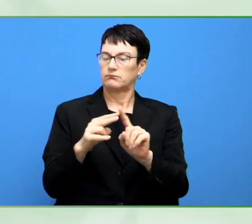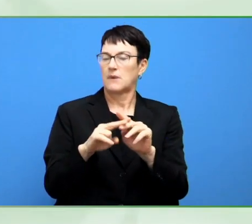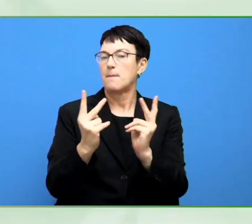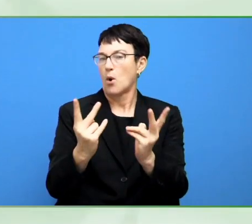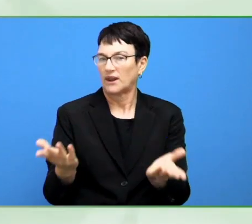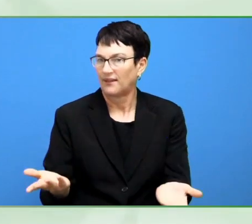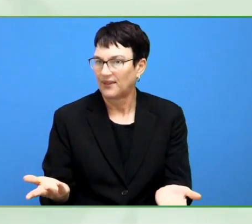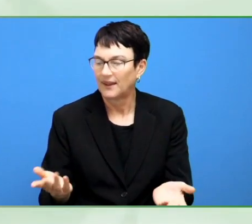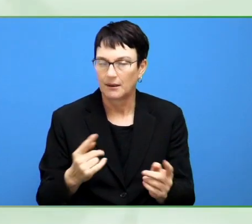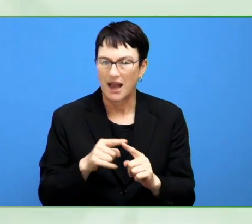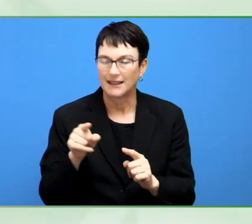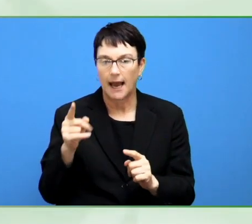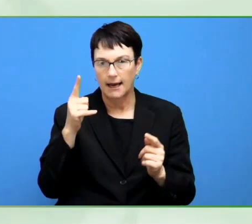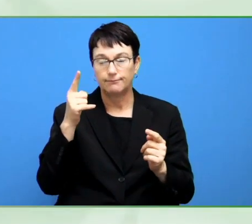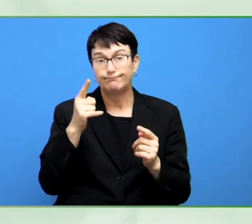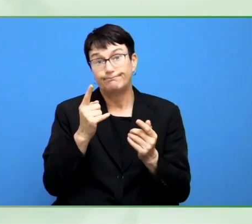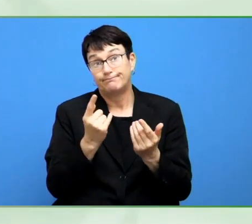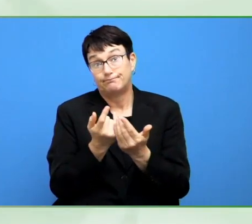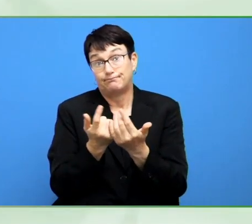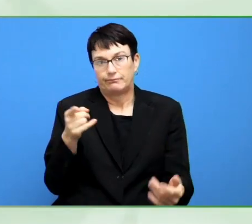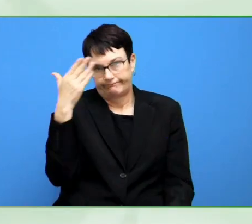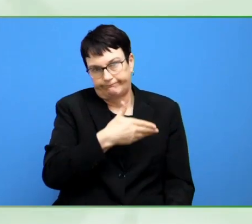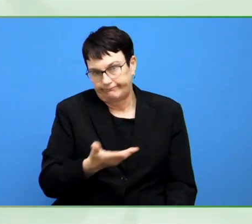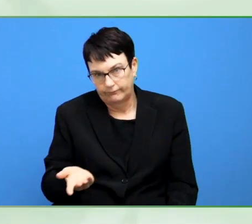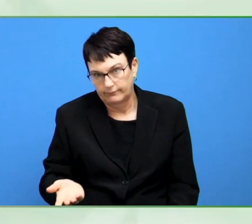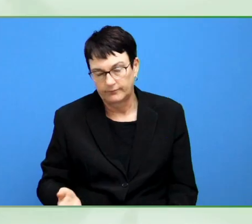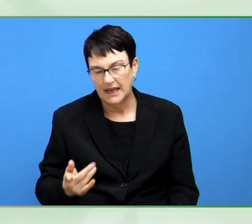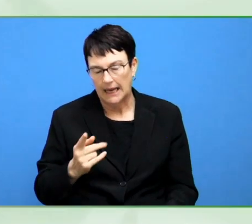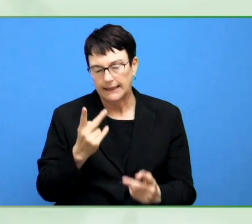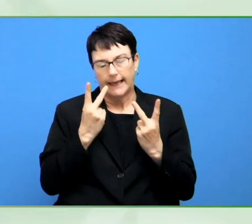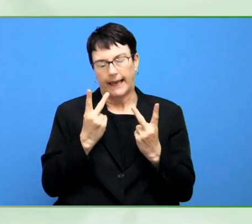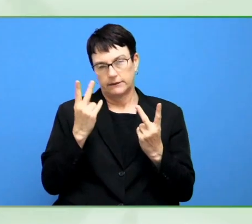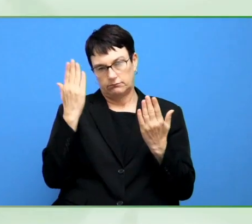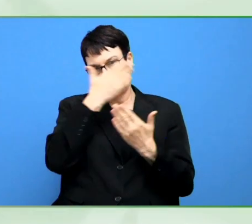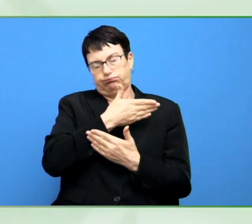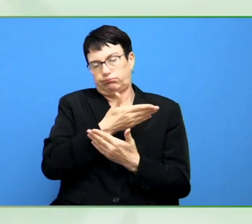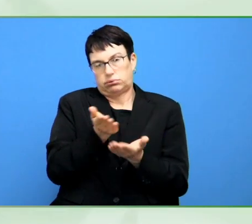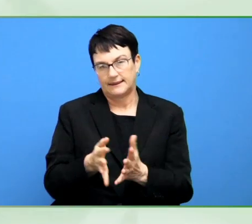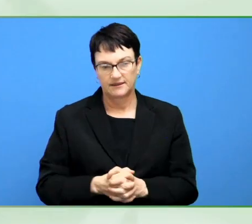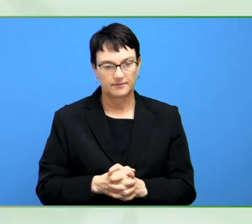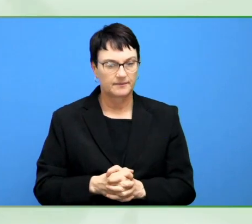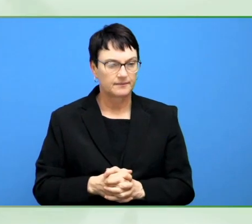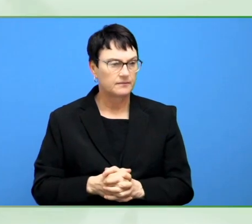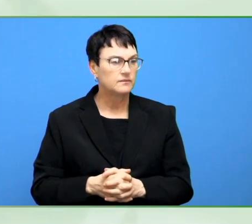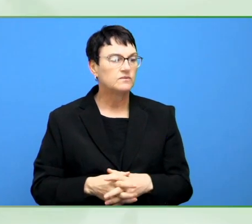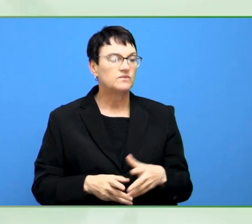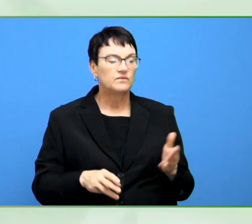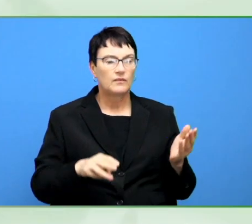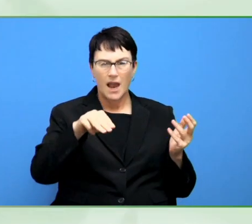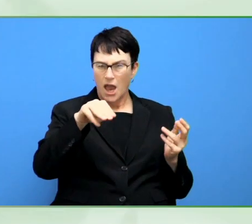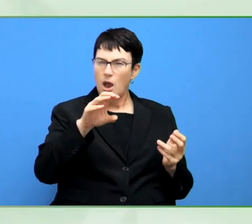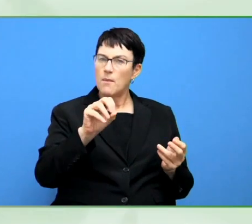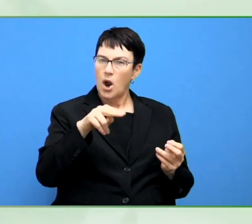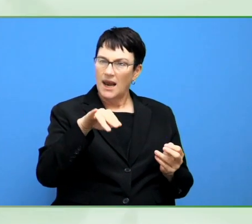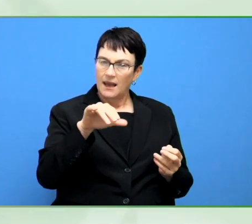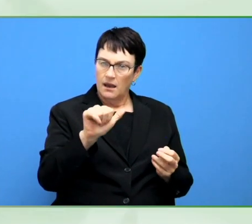the business of enabling accessibility professionals to reach those standards to where they need to reach. So how